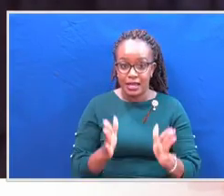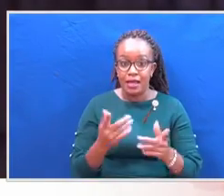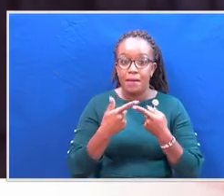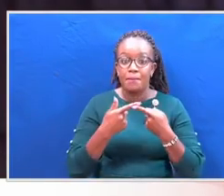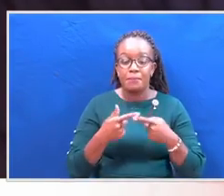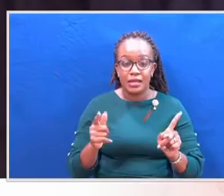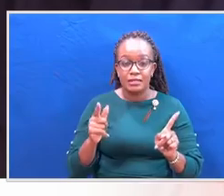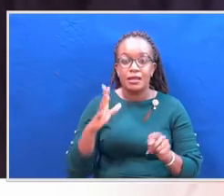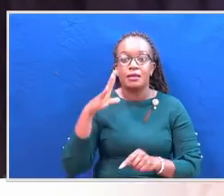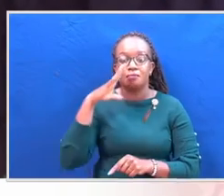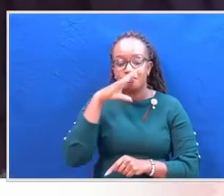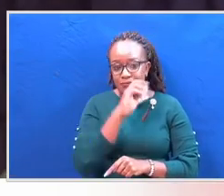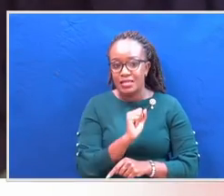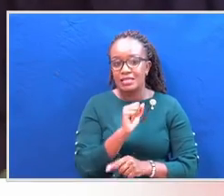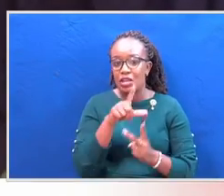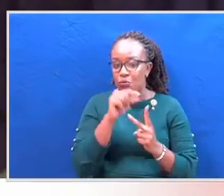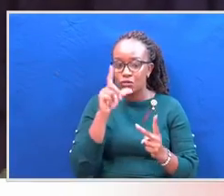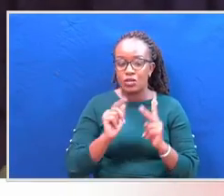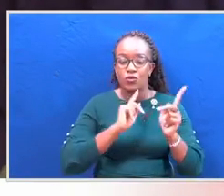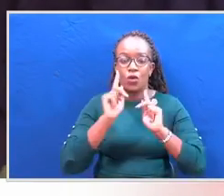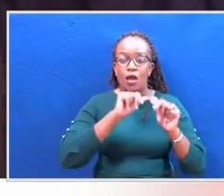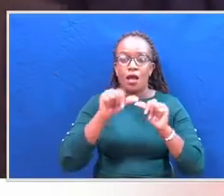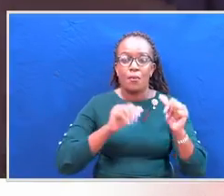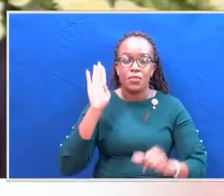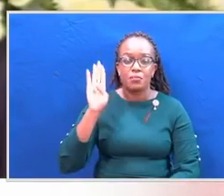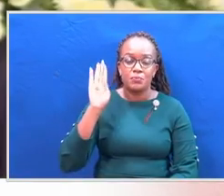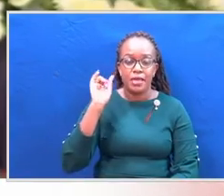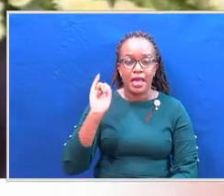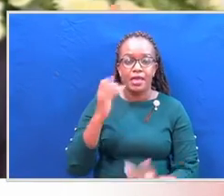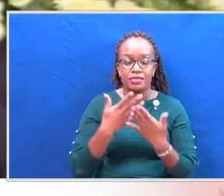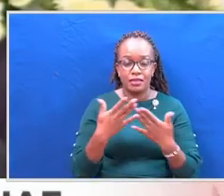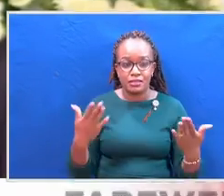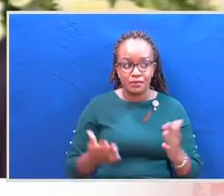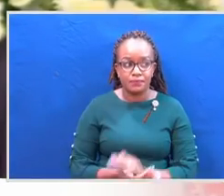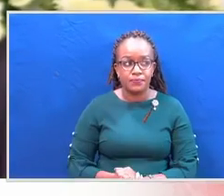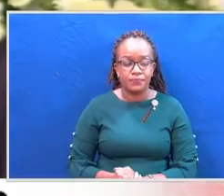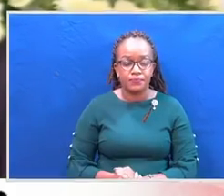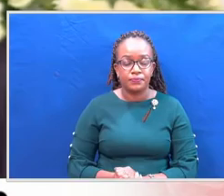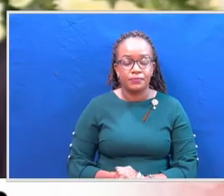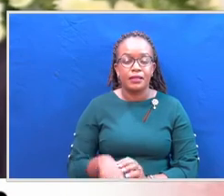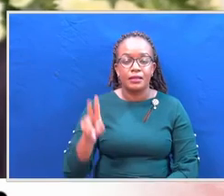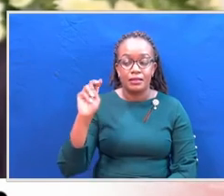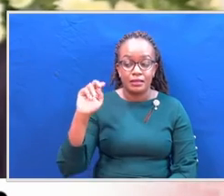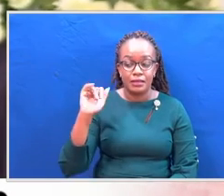a chance to popularize the BBI agenda. Nyachae is somebody who was